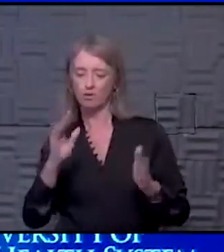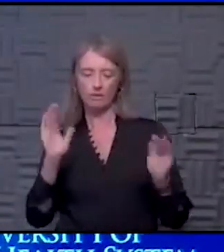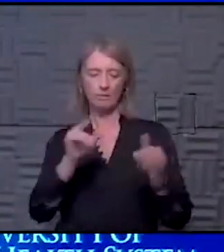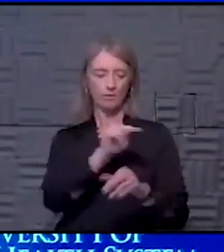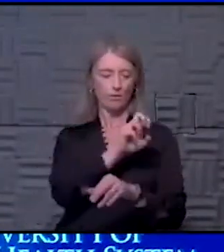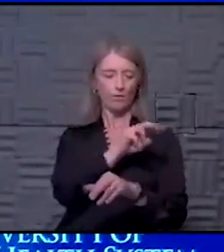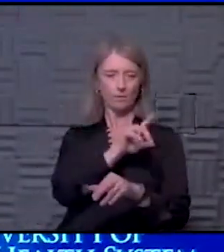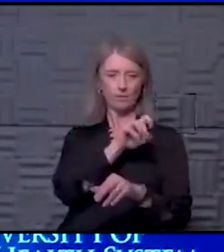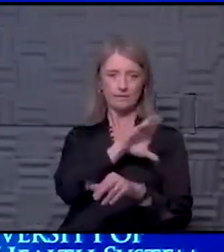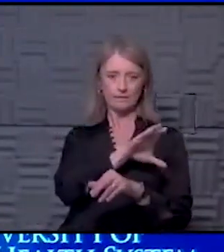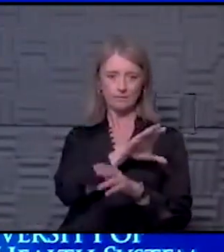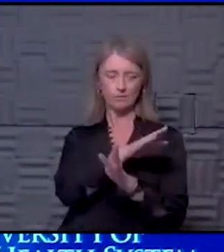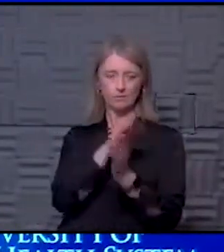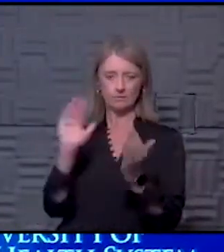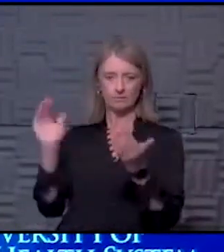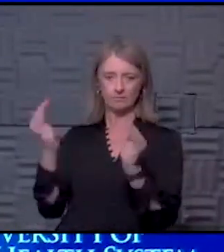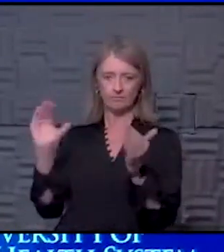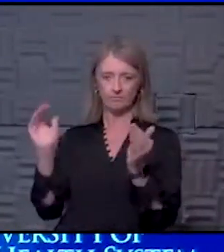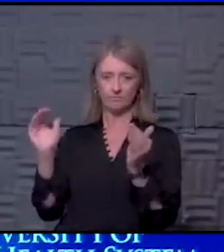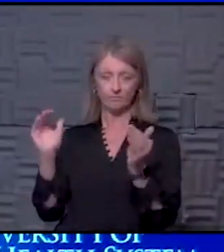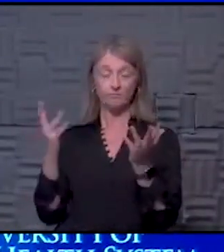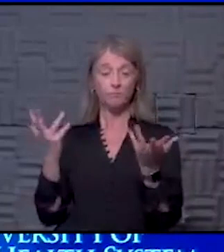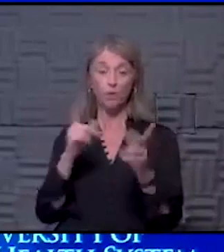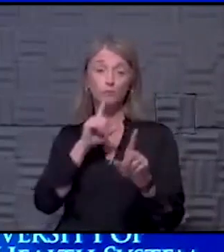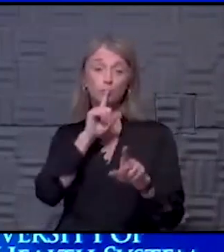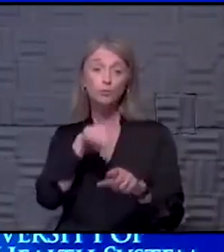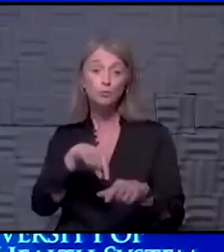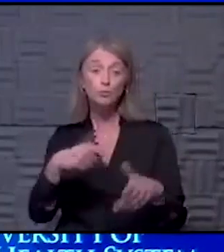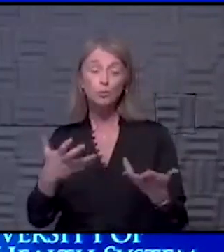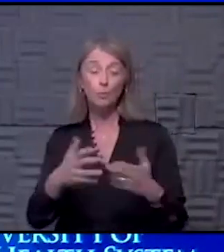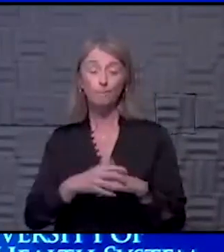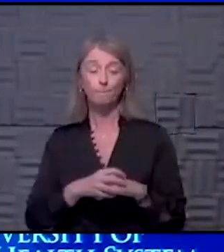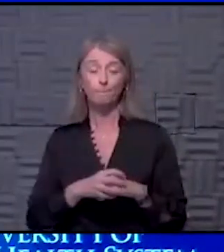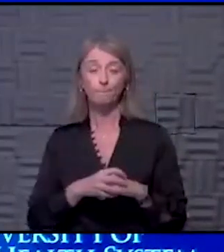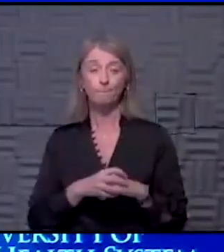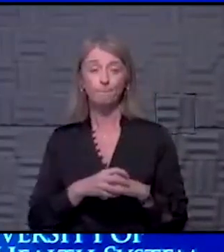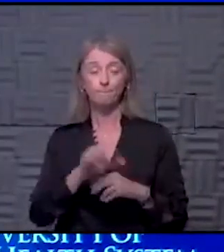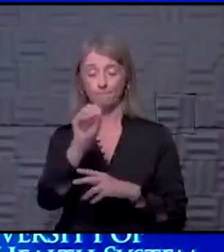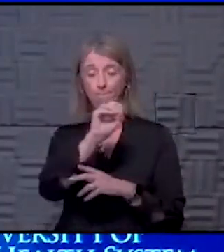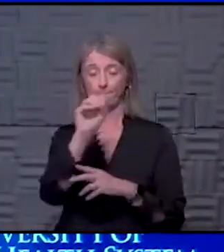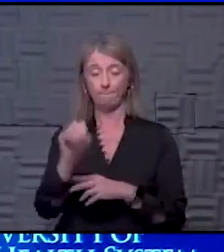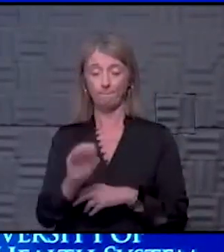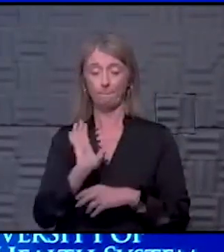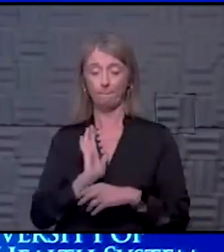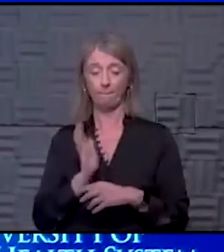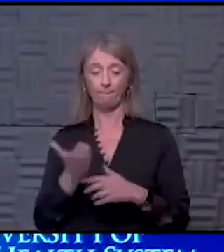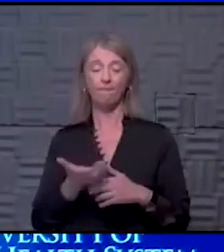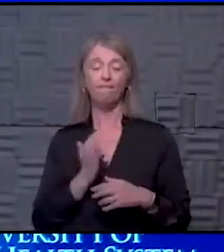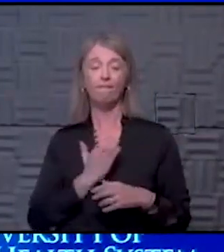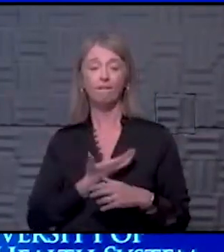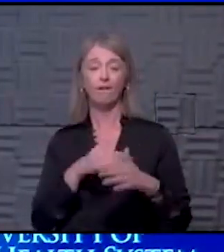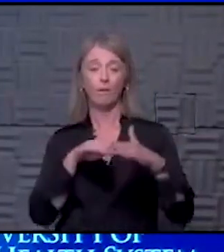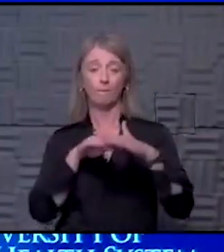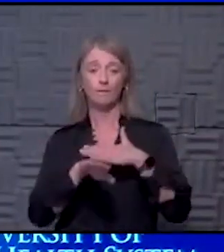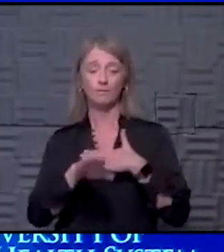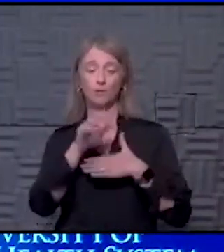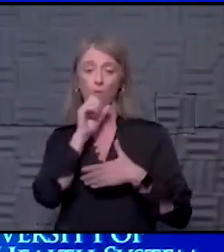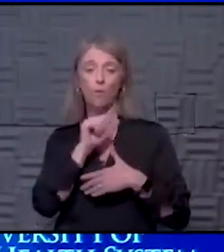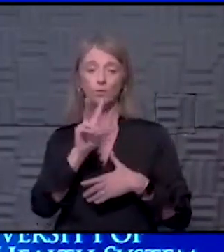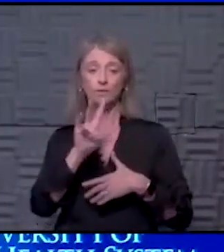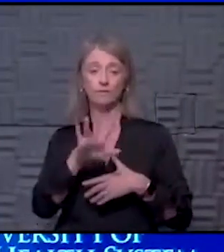November and December, what is very true is that the percentage of our overall admissions that are 75 and